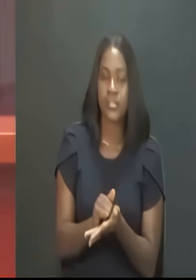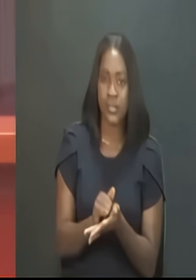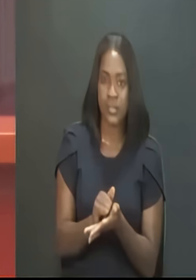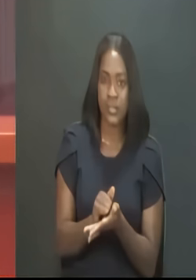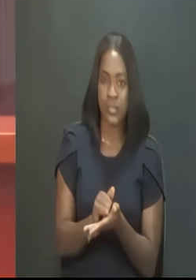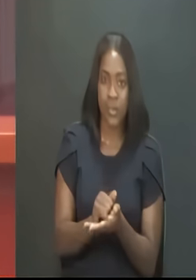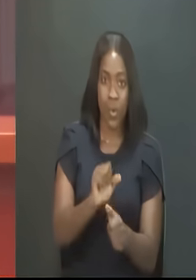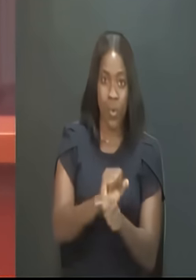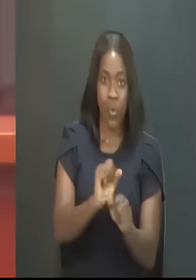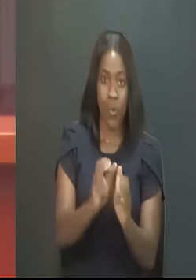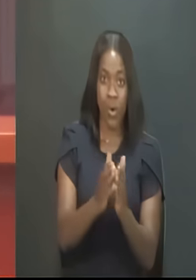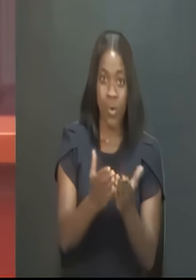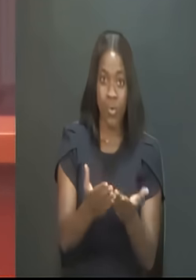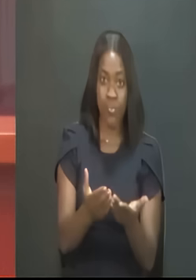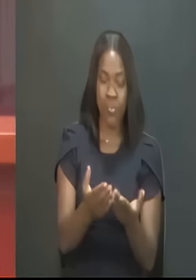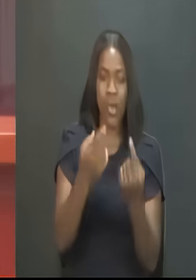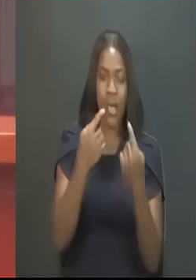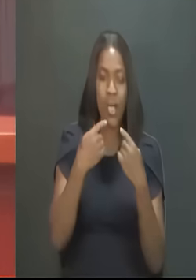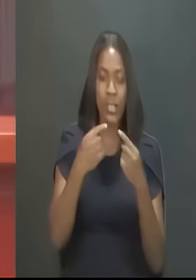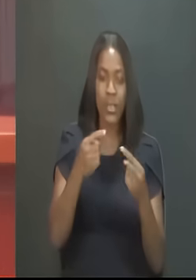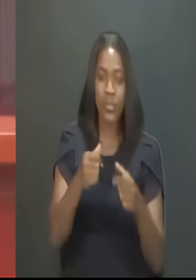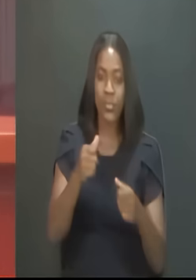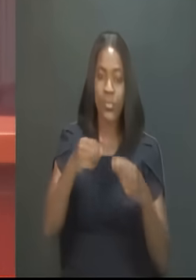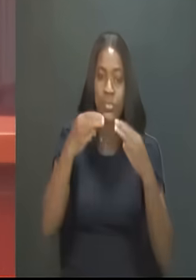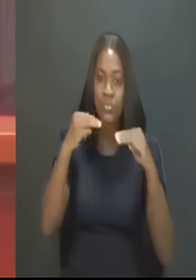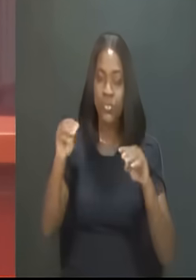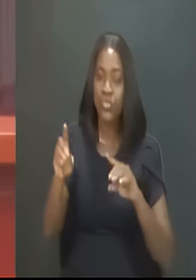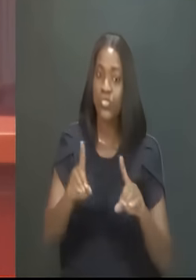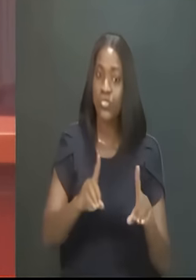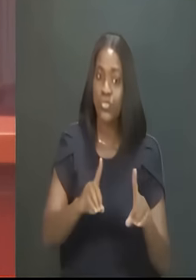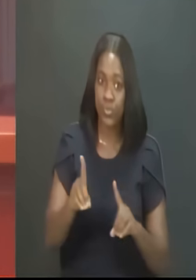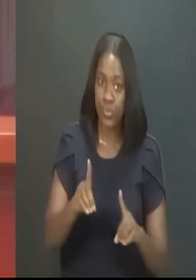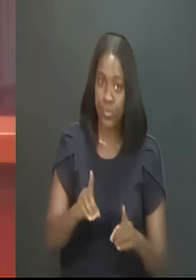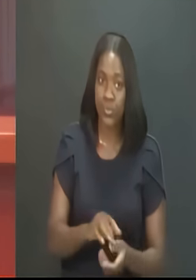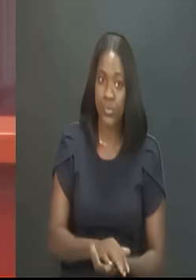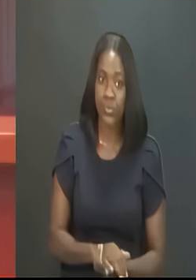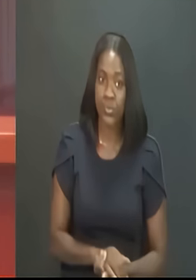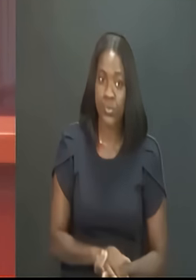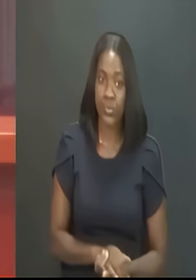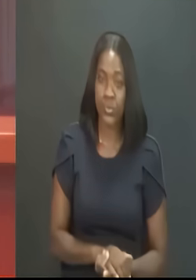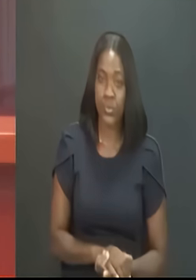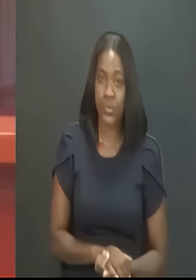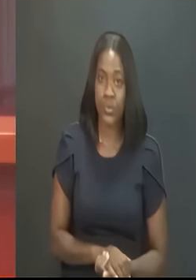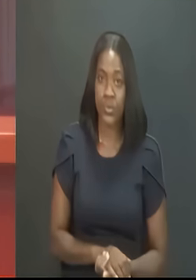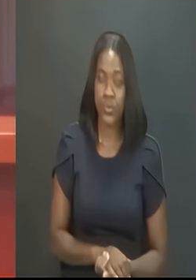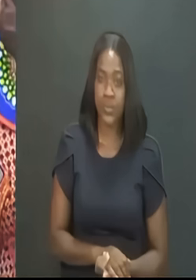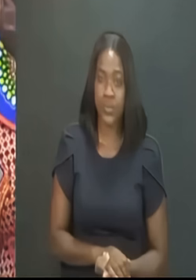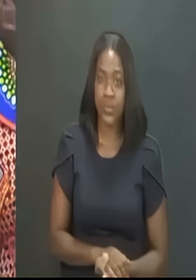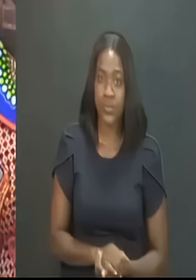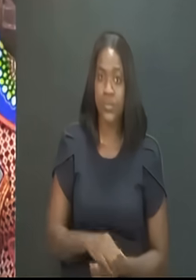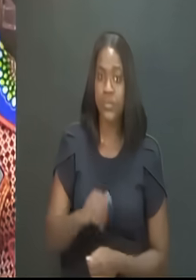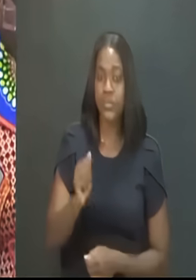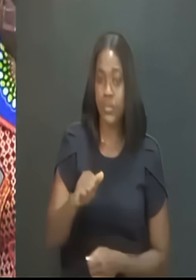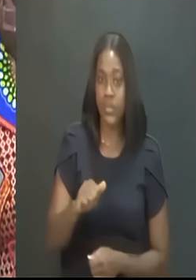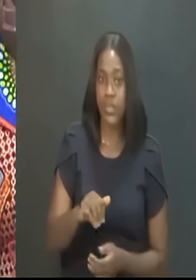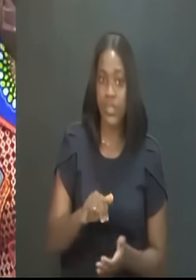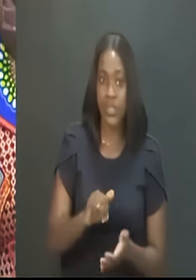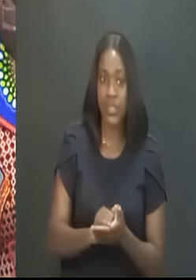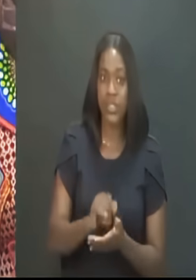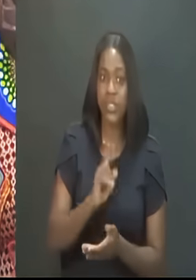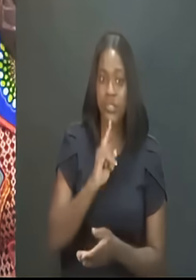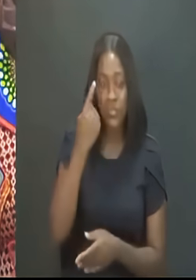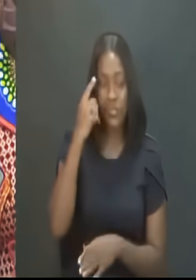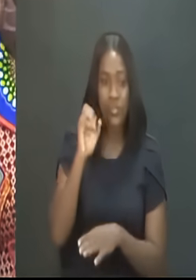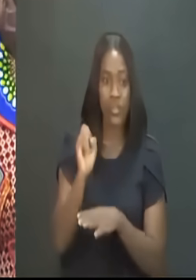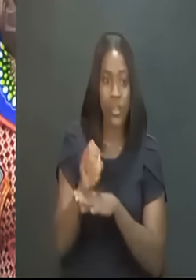to be taken. So for the purposes of the business statement. Yes, Mr. Speaker, thank you very much for the guidance. We always learn at